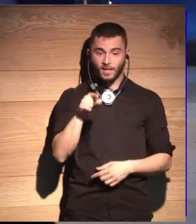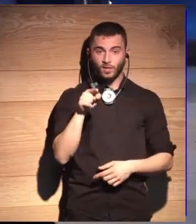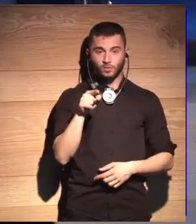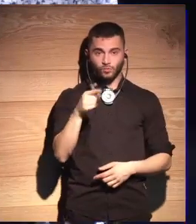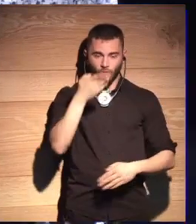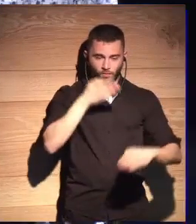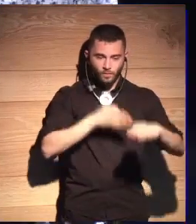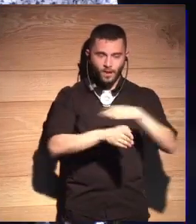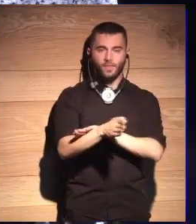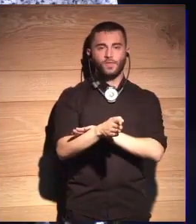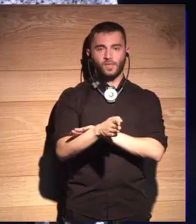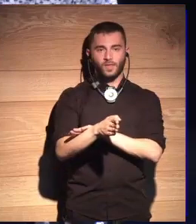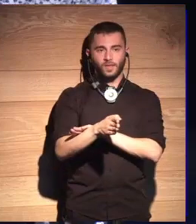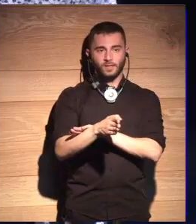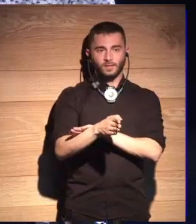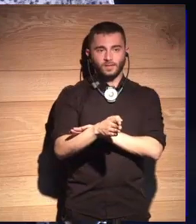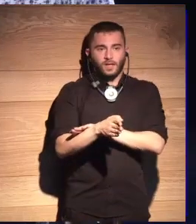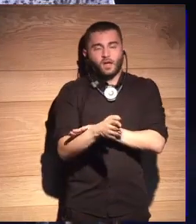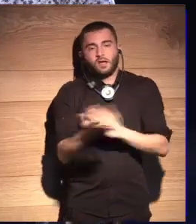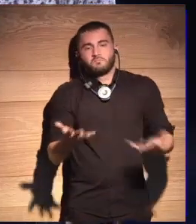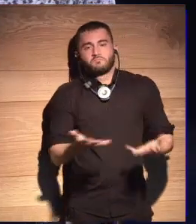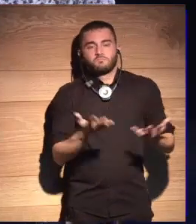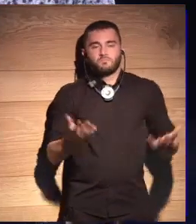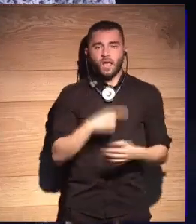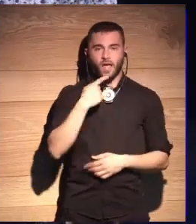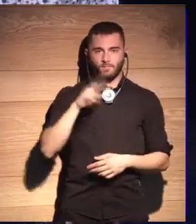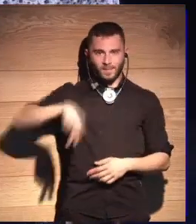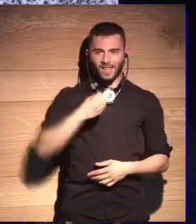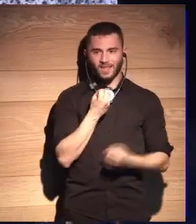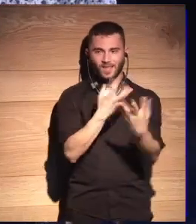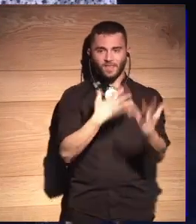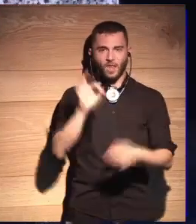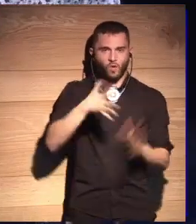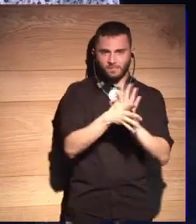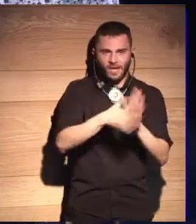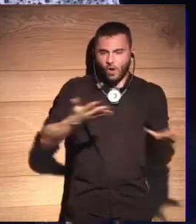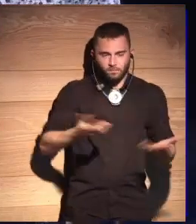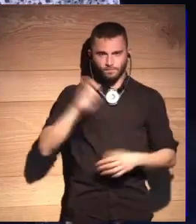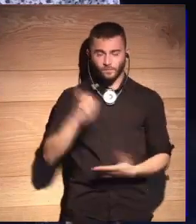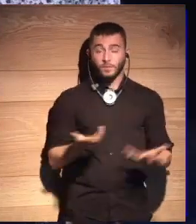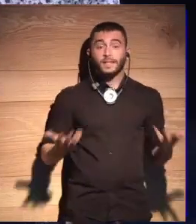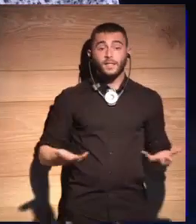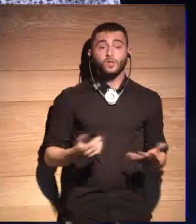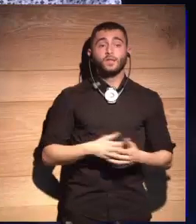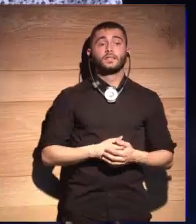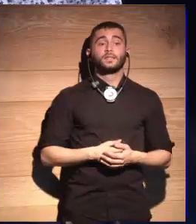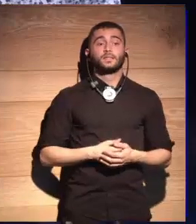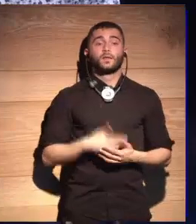by and everyone has an opinion, and then you have to go in there and tell the truth or explain something, and it seems